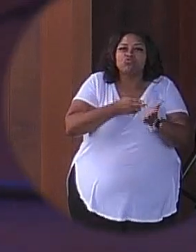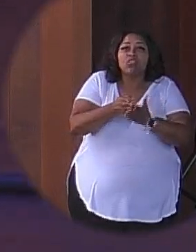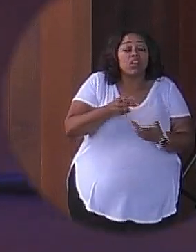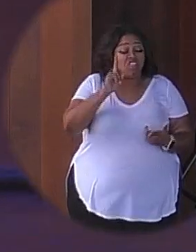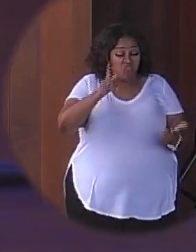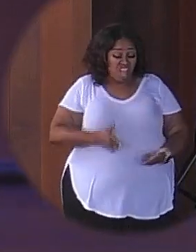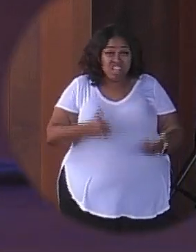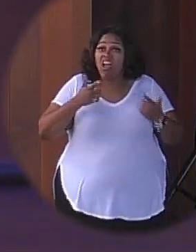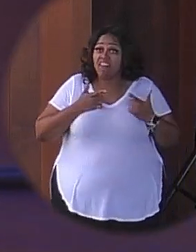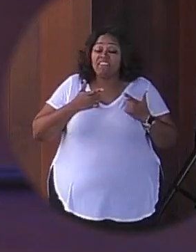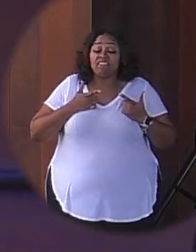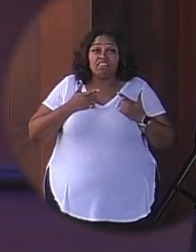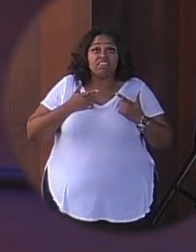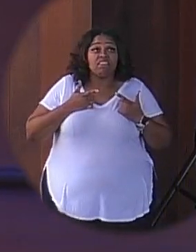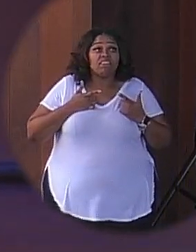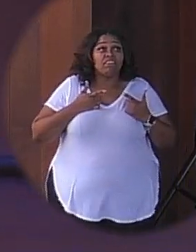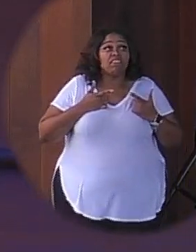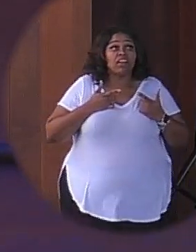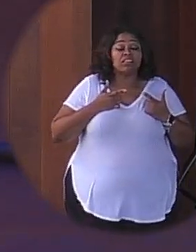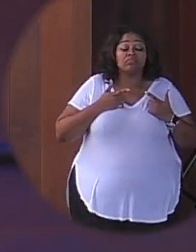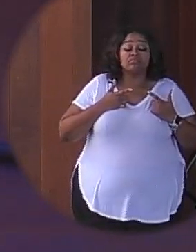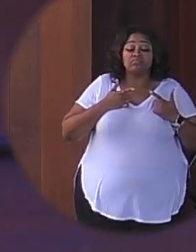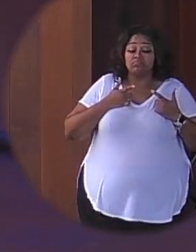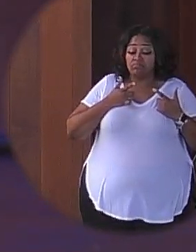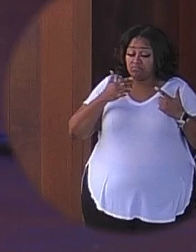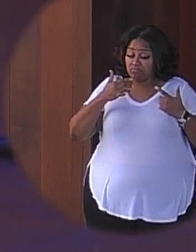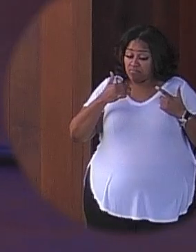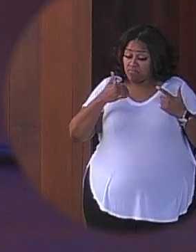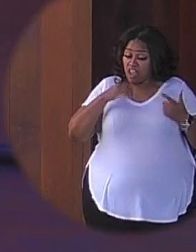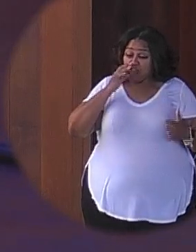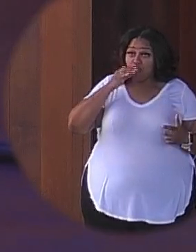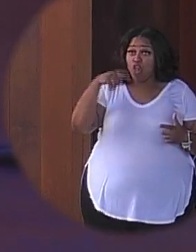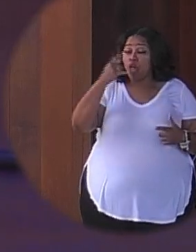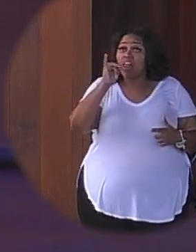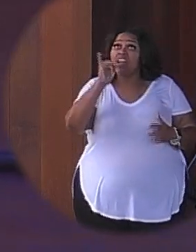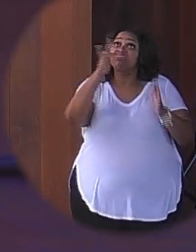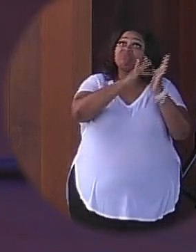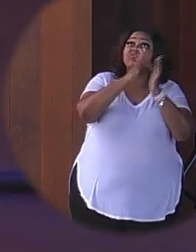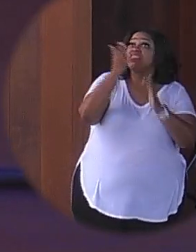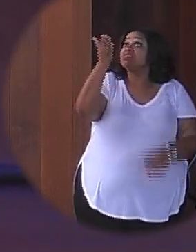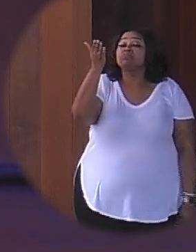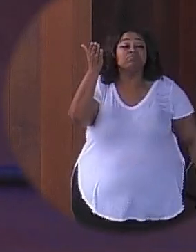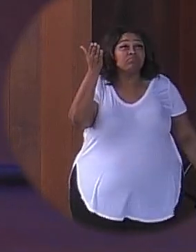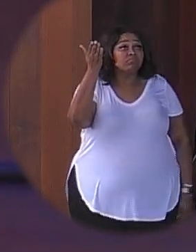Is your life bearing fruit that looks like the life of Jesus?